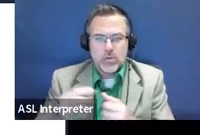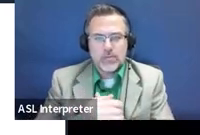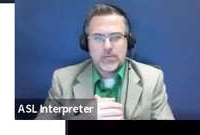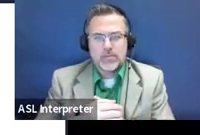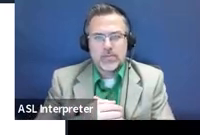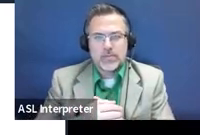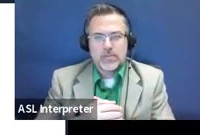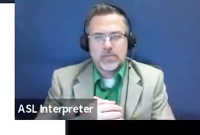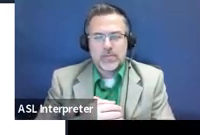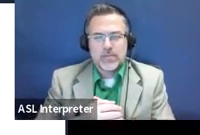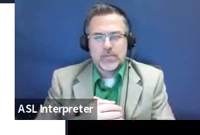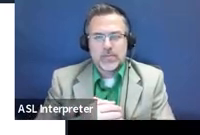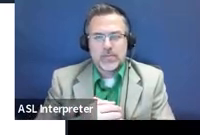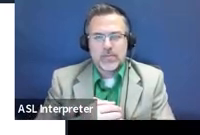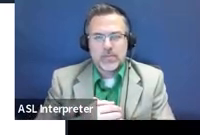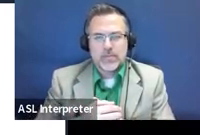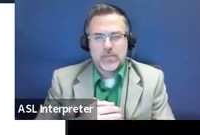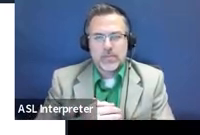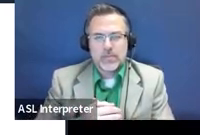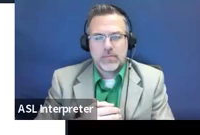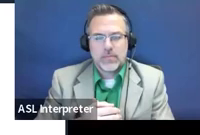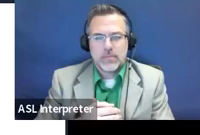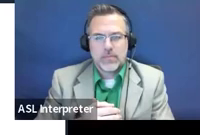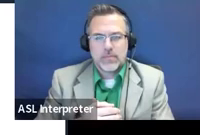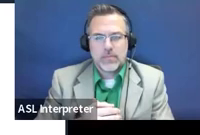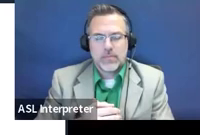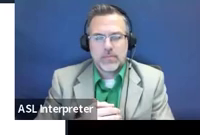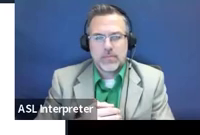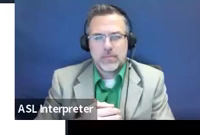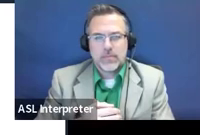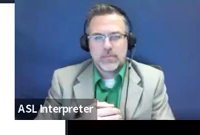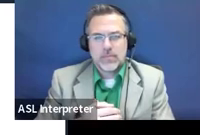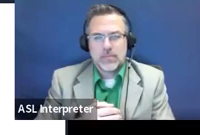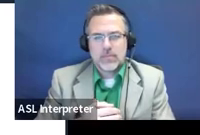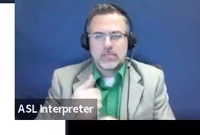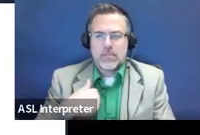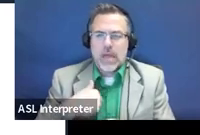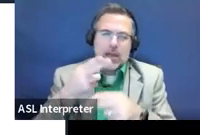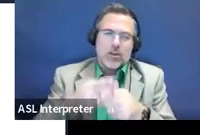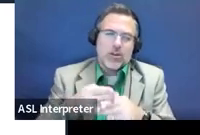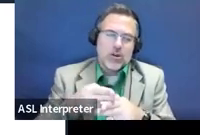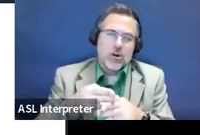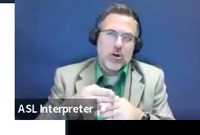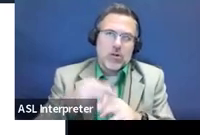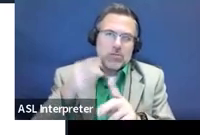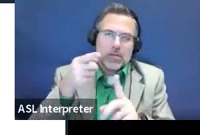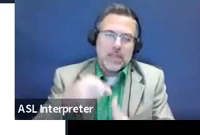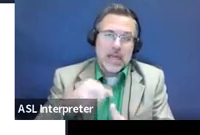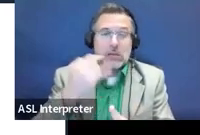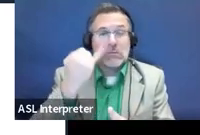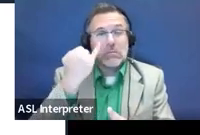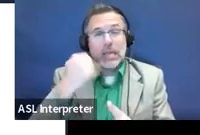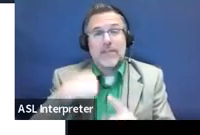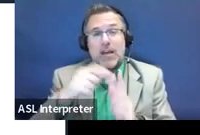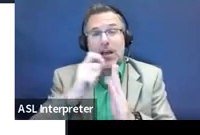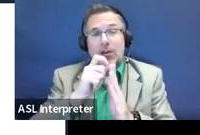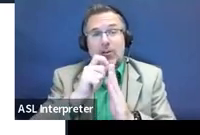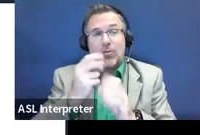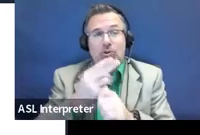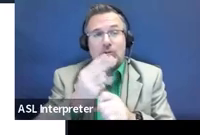explain why. So I also like to think of this as like, if I were writing written notices